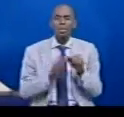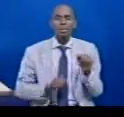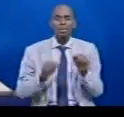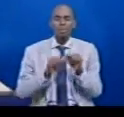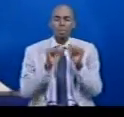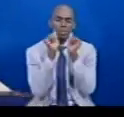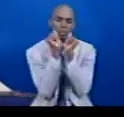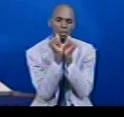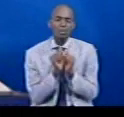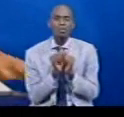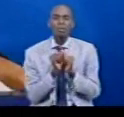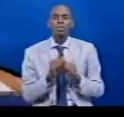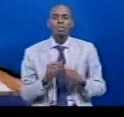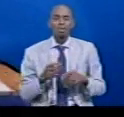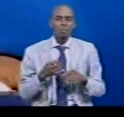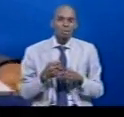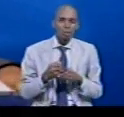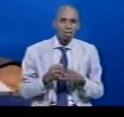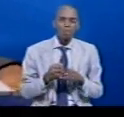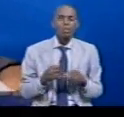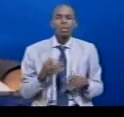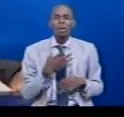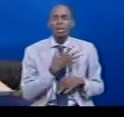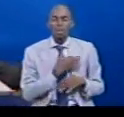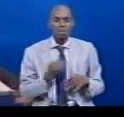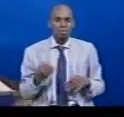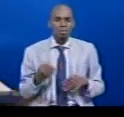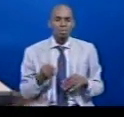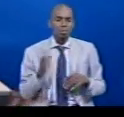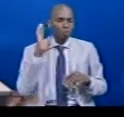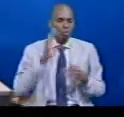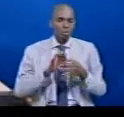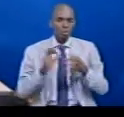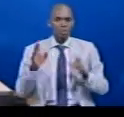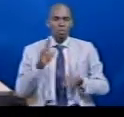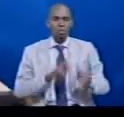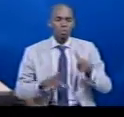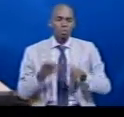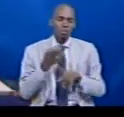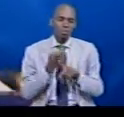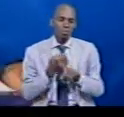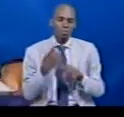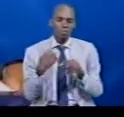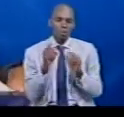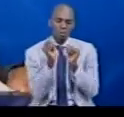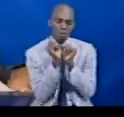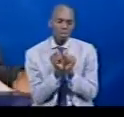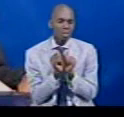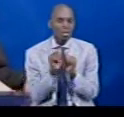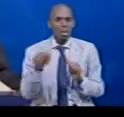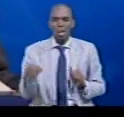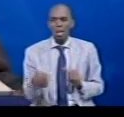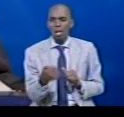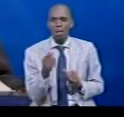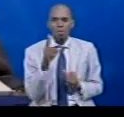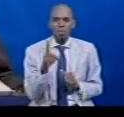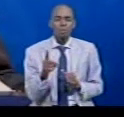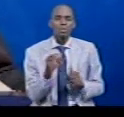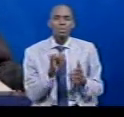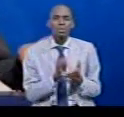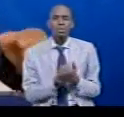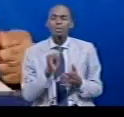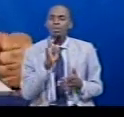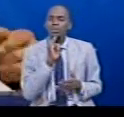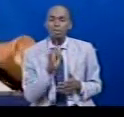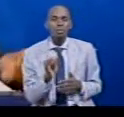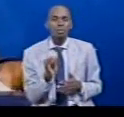iron gates and release them from captivity. Open your mouth and pray. Anyone that are on drug, anyone